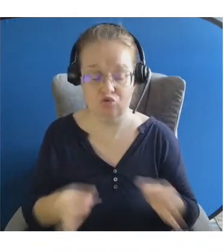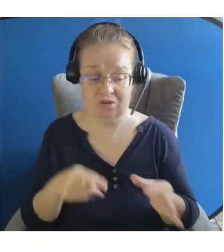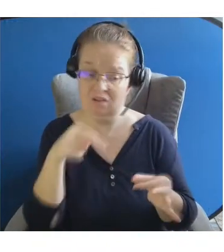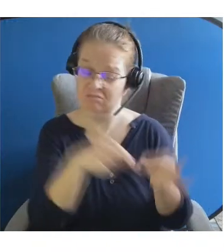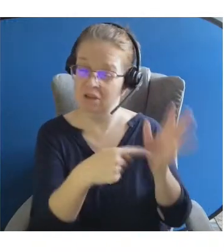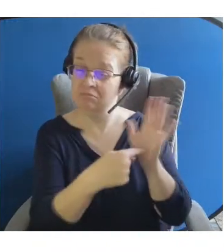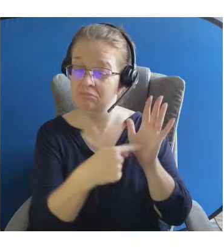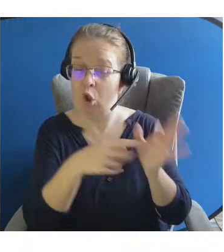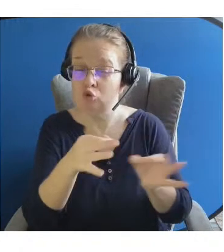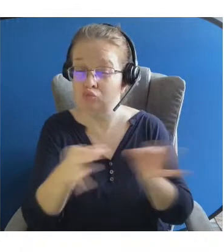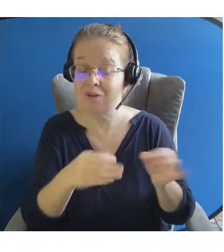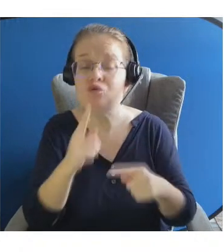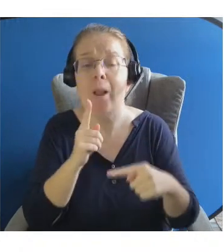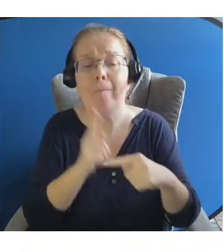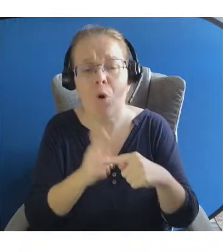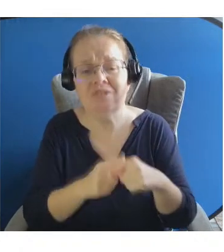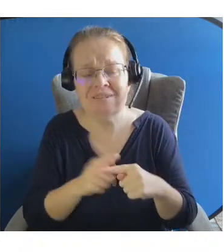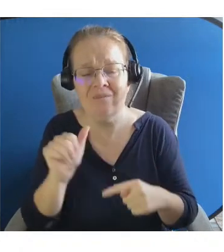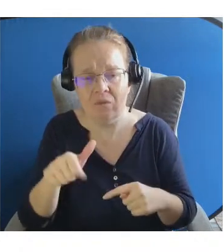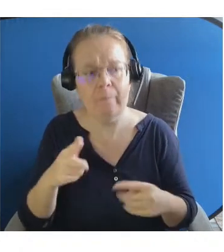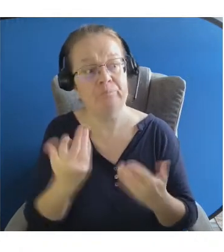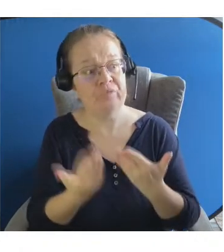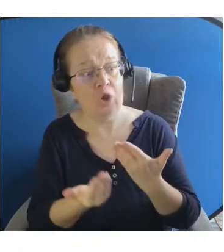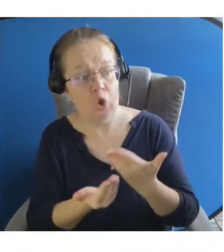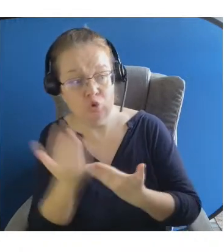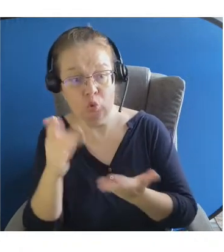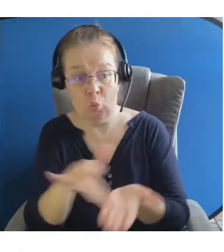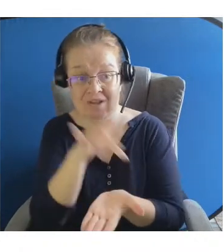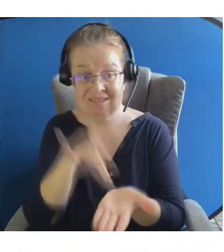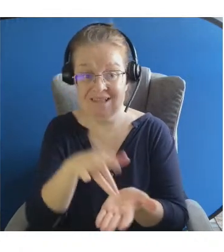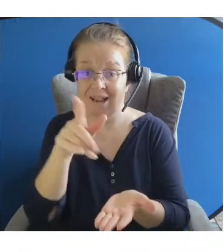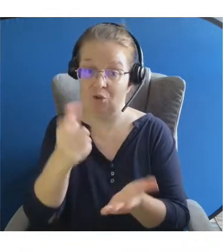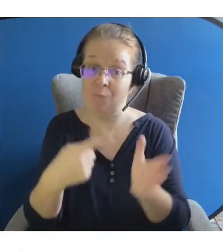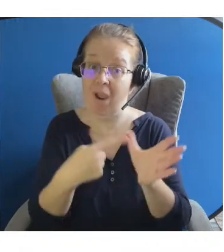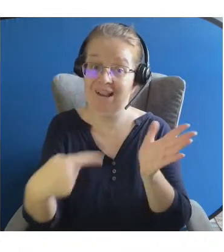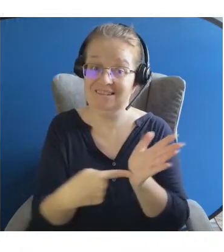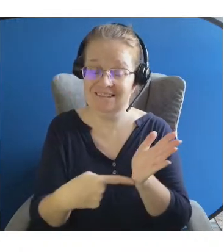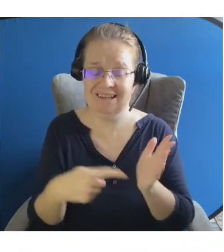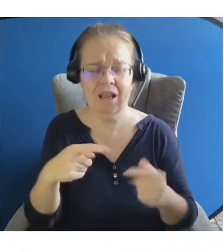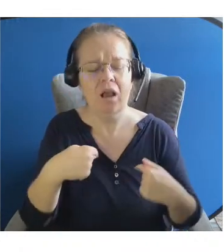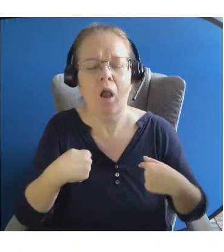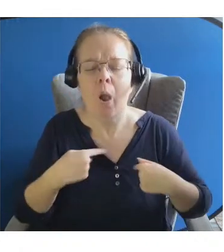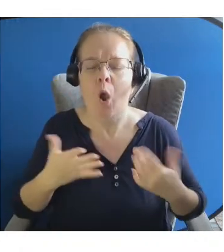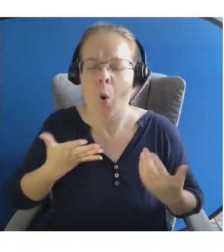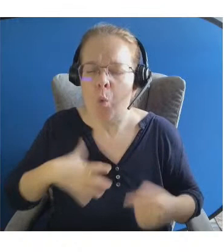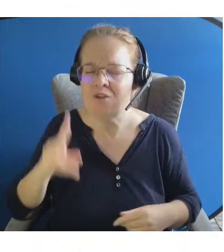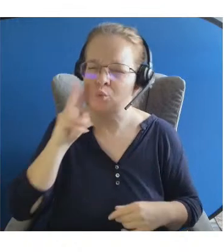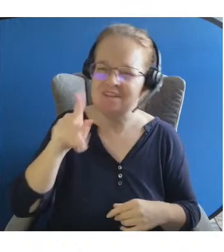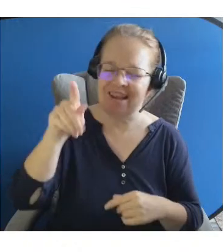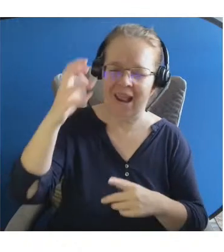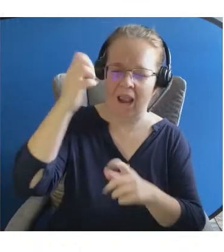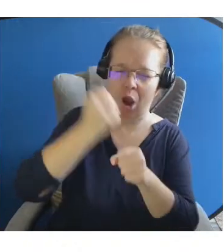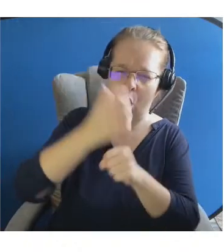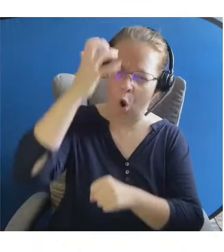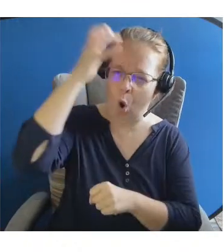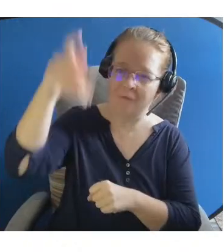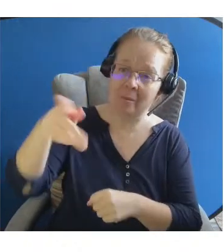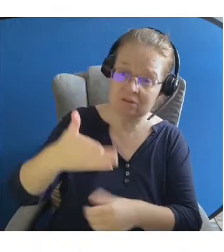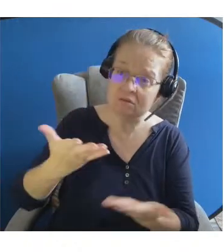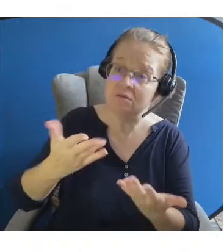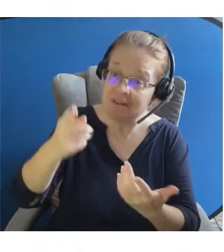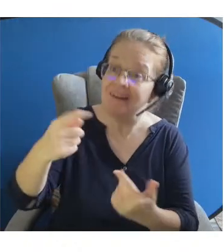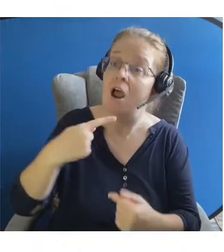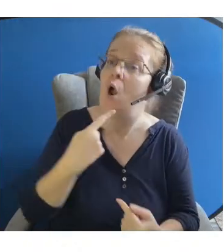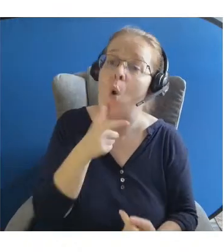positive step forward, particularly with the new Centre for Assistive Technology, but we want to see the government follow through on their commitments